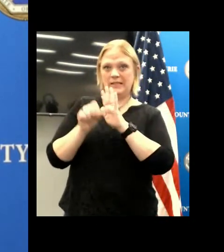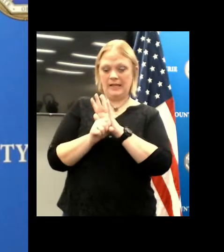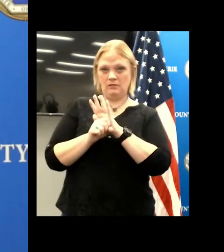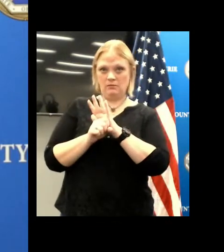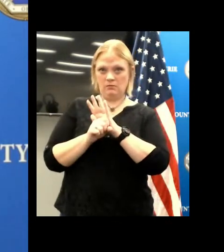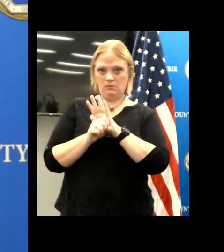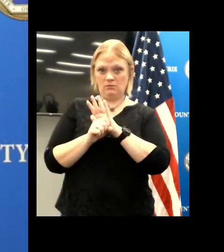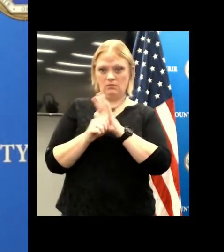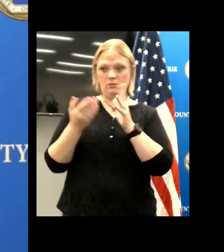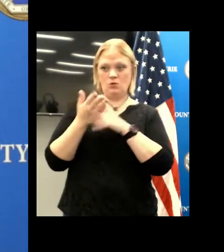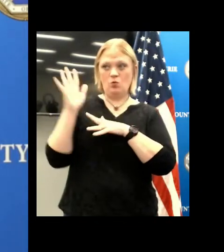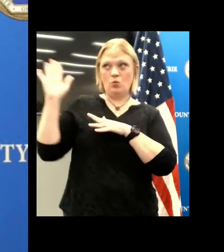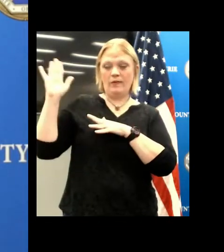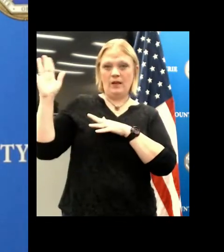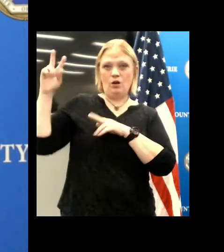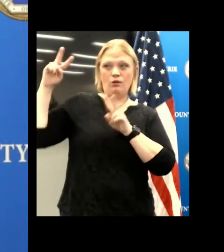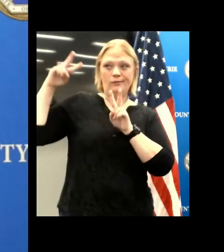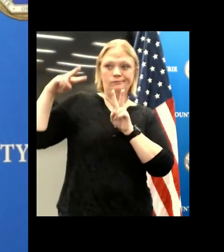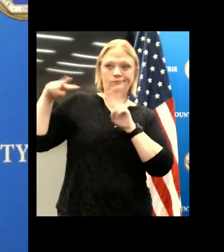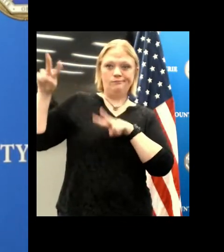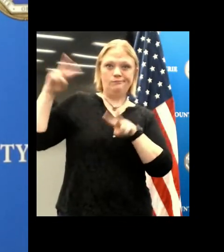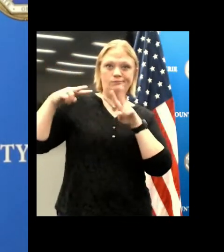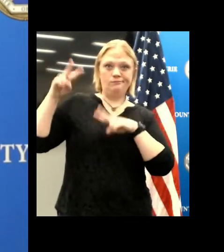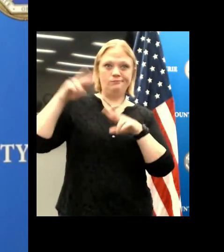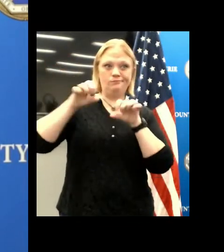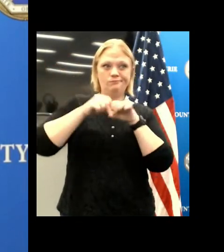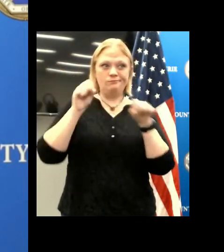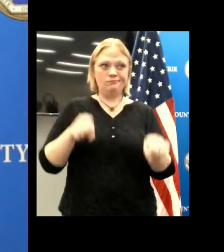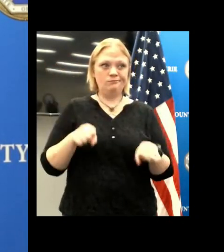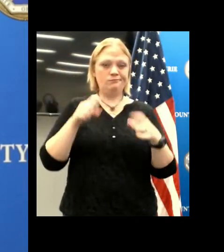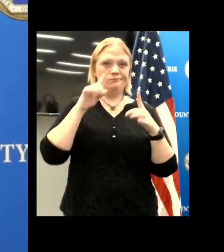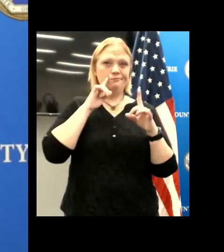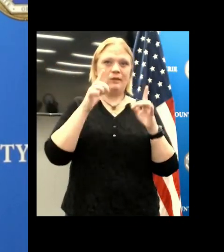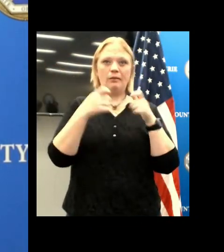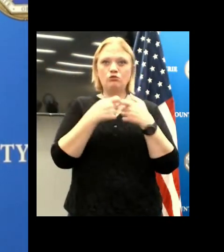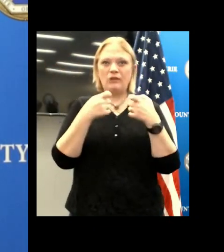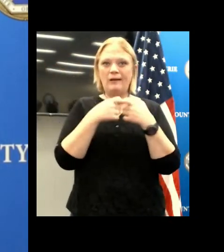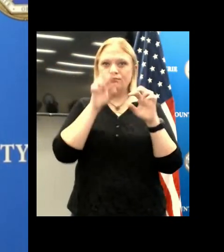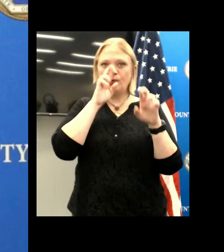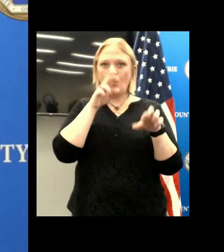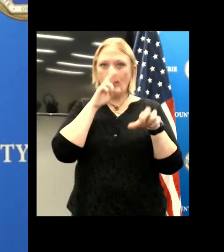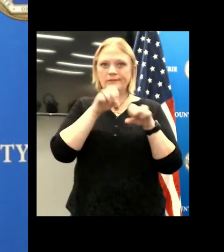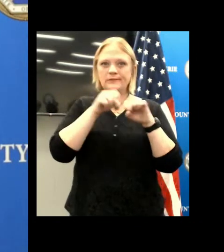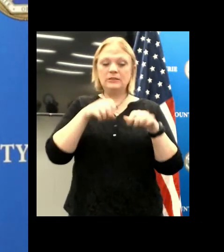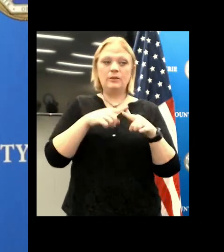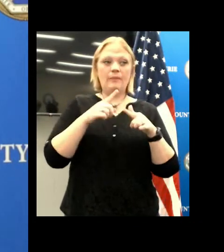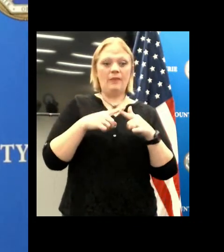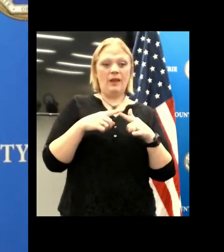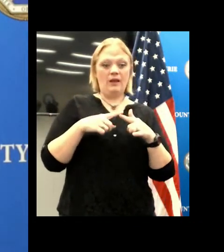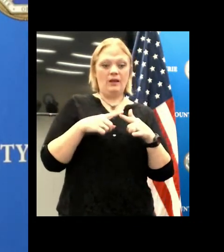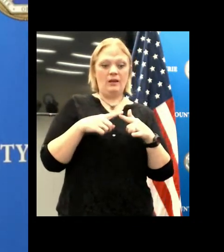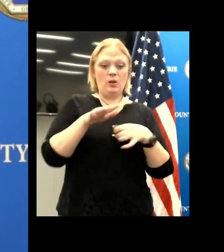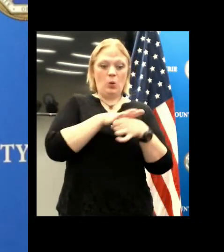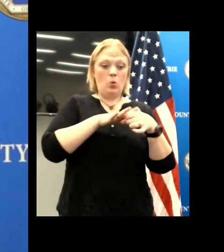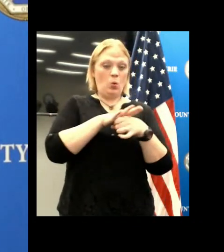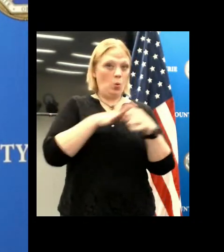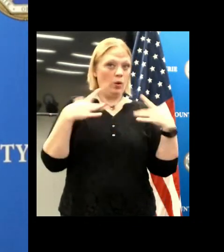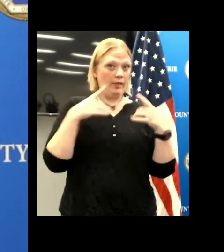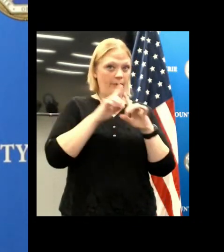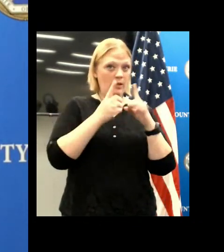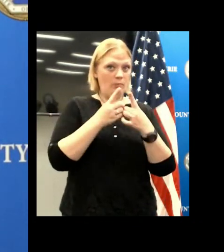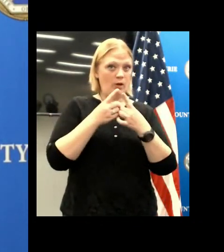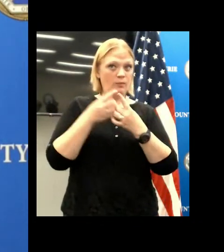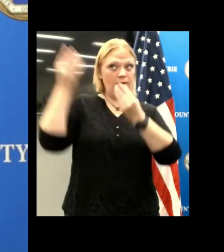through their surveillance system, the electronic clinical laboratory reporting system. Then the health department the local health departments receive